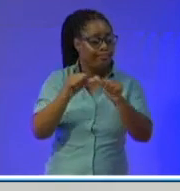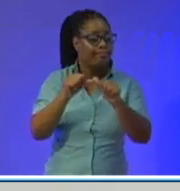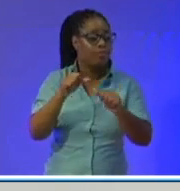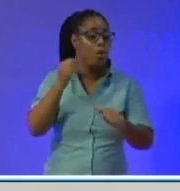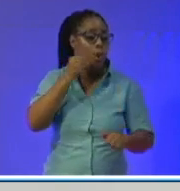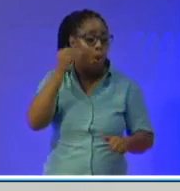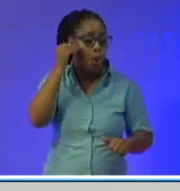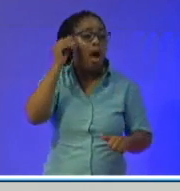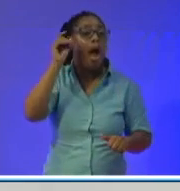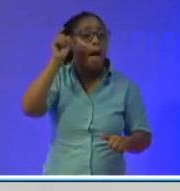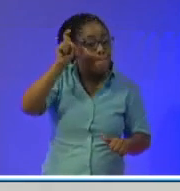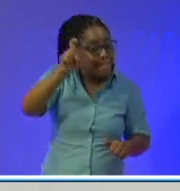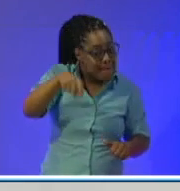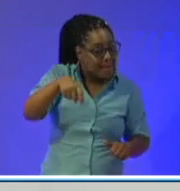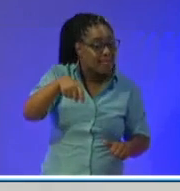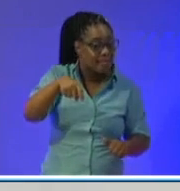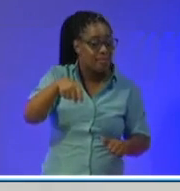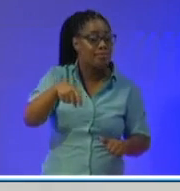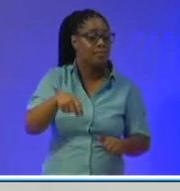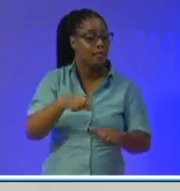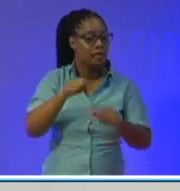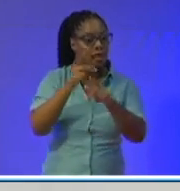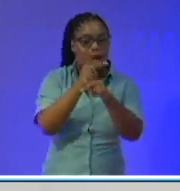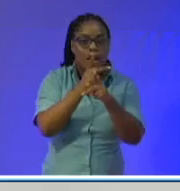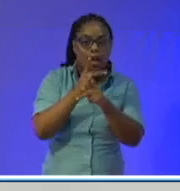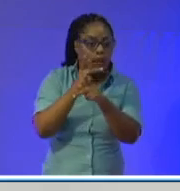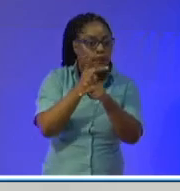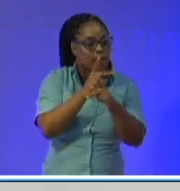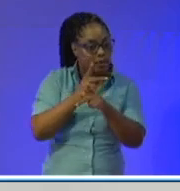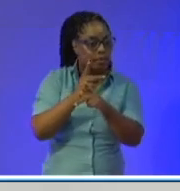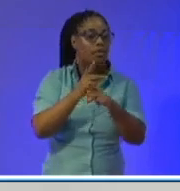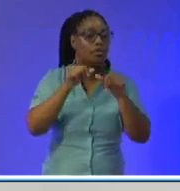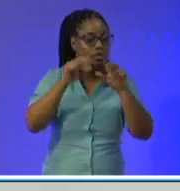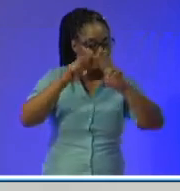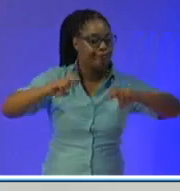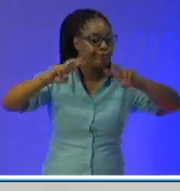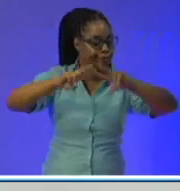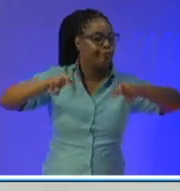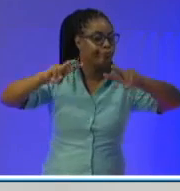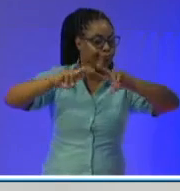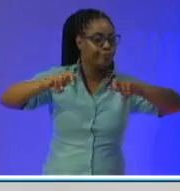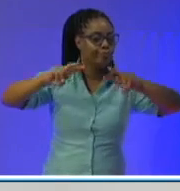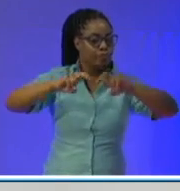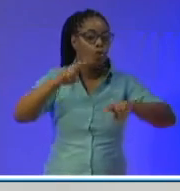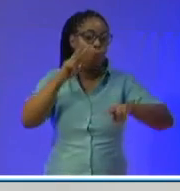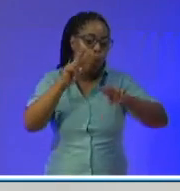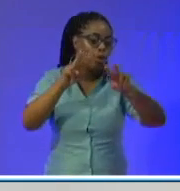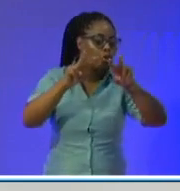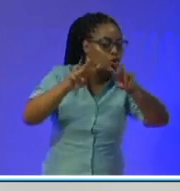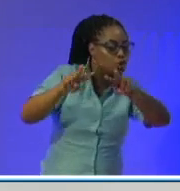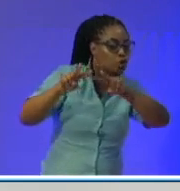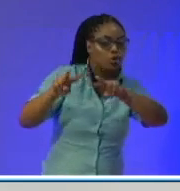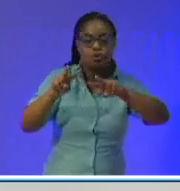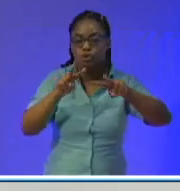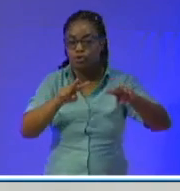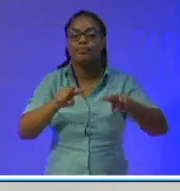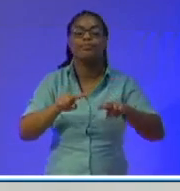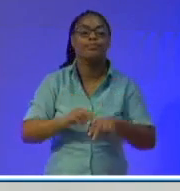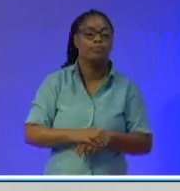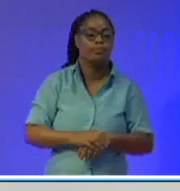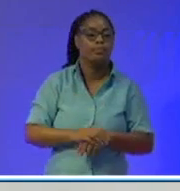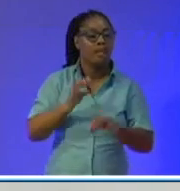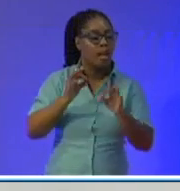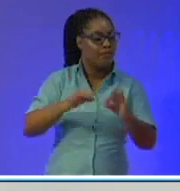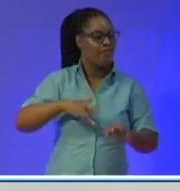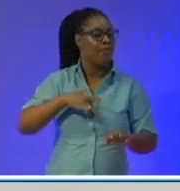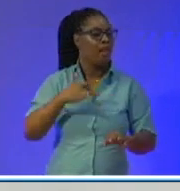carefully, doesn't wait for SpO2 levels to drop drastically, or to be unable to move, you don't want